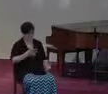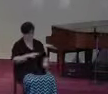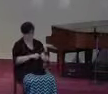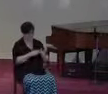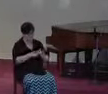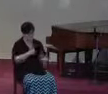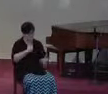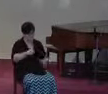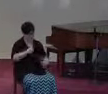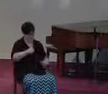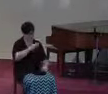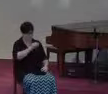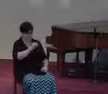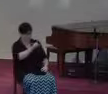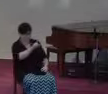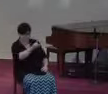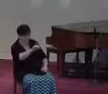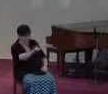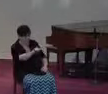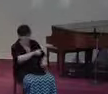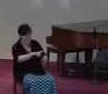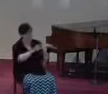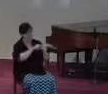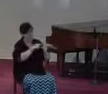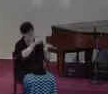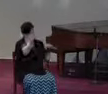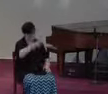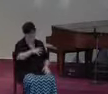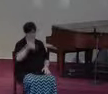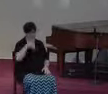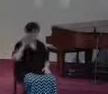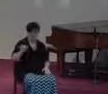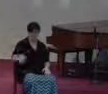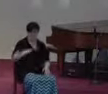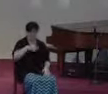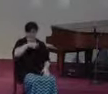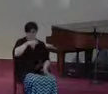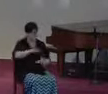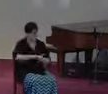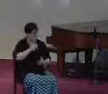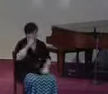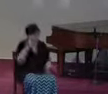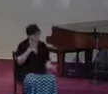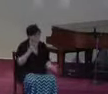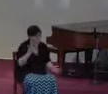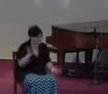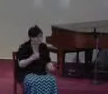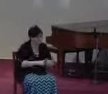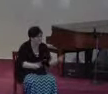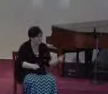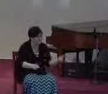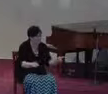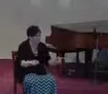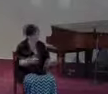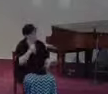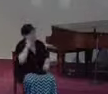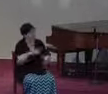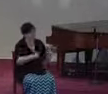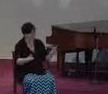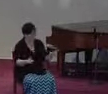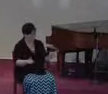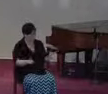manly. You know, it's interesting, though, when a man says, "That's my woman," that sounds totally different. "They're my woman." It's hard to